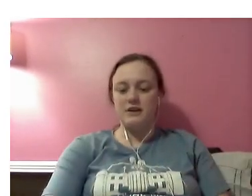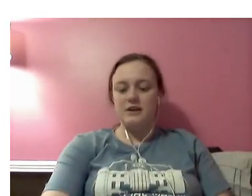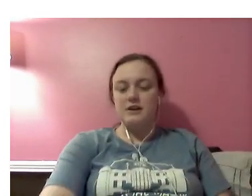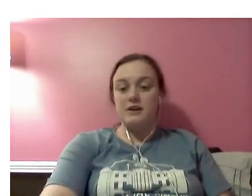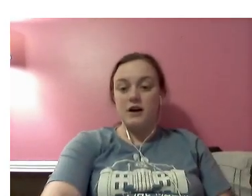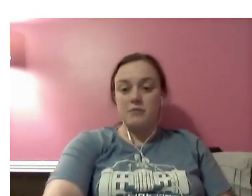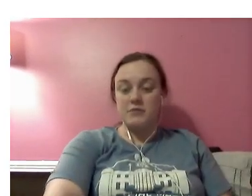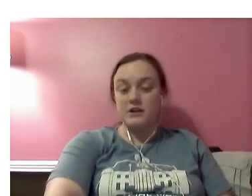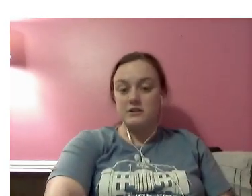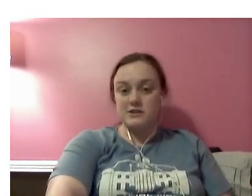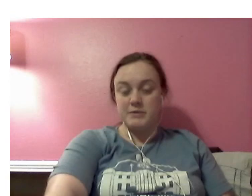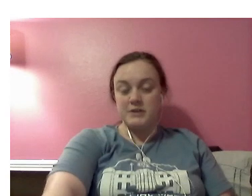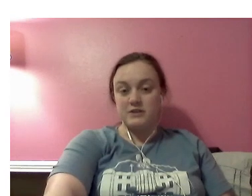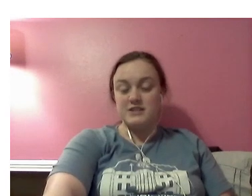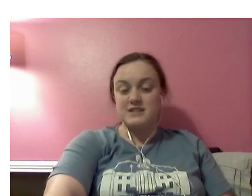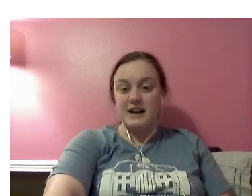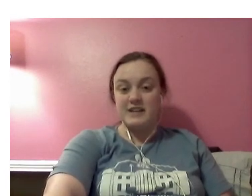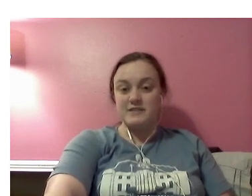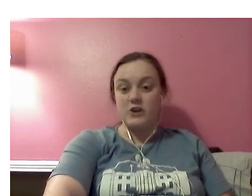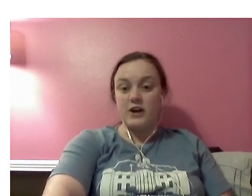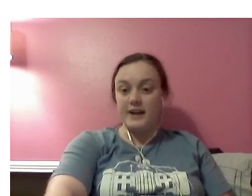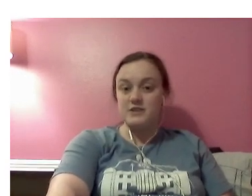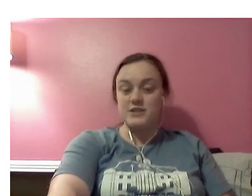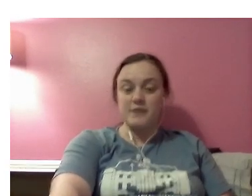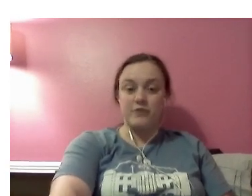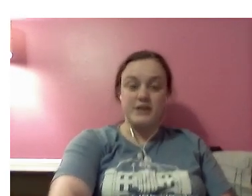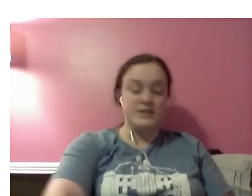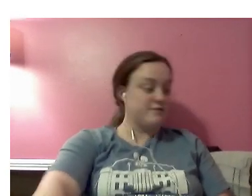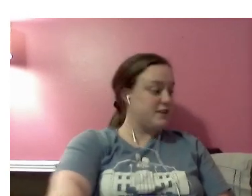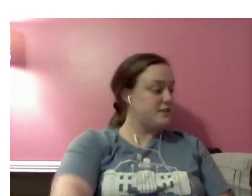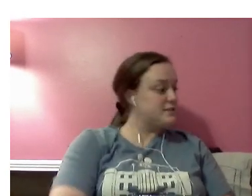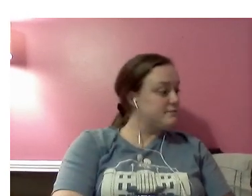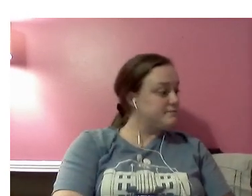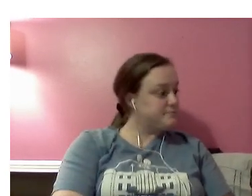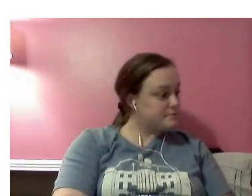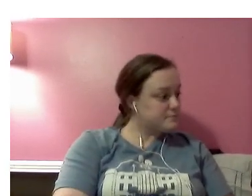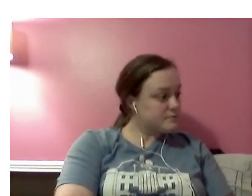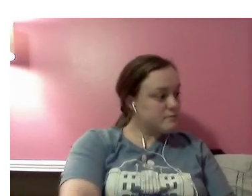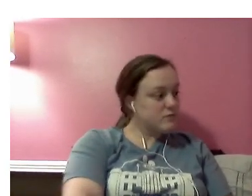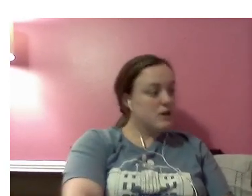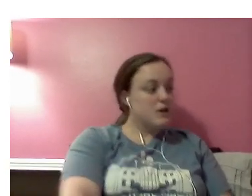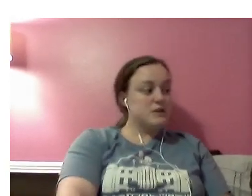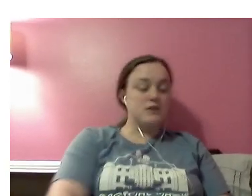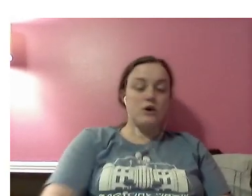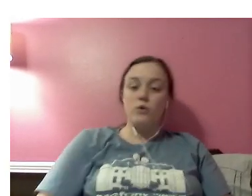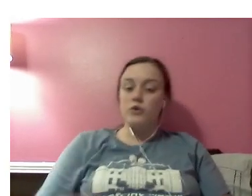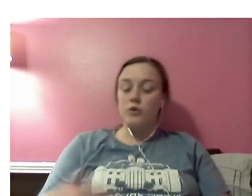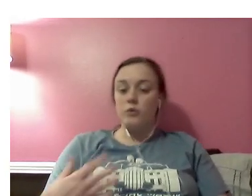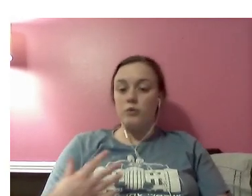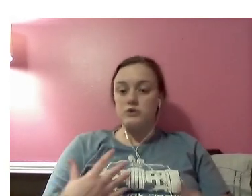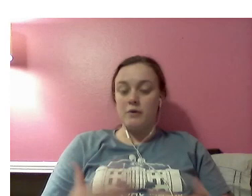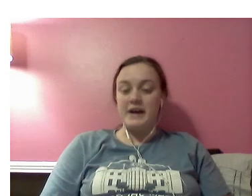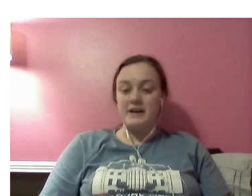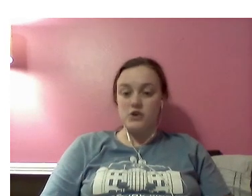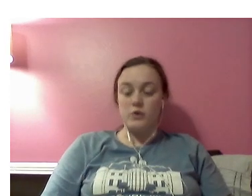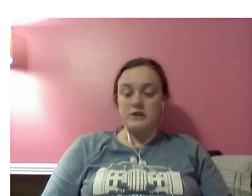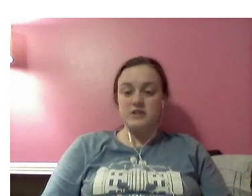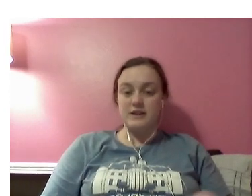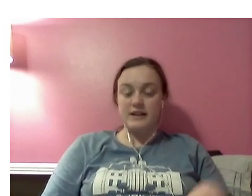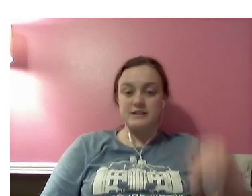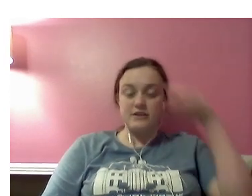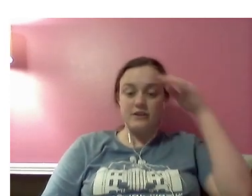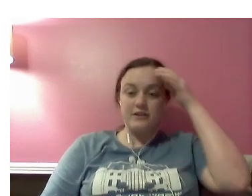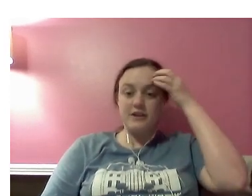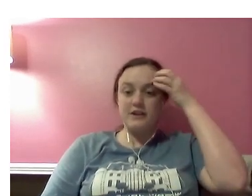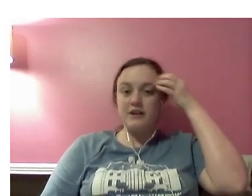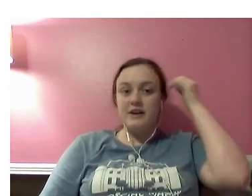can also depend on the size of your hand shape for each of these. So I'm going to ask you a question like